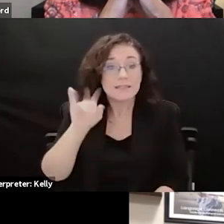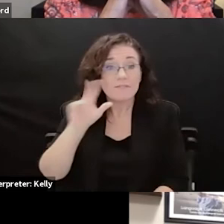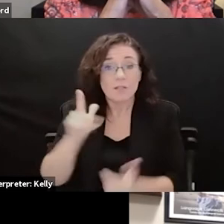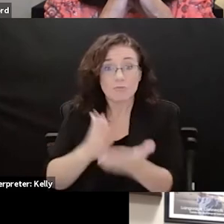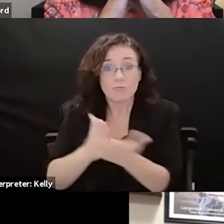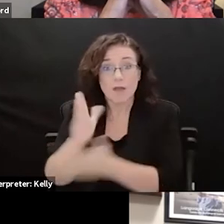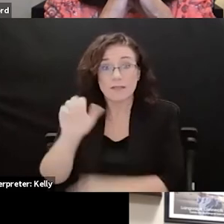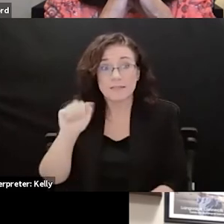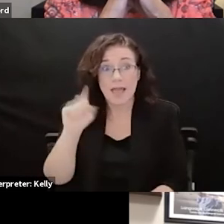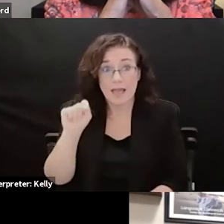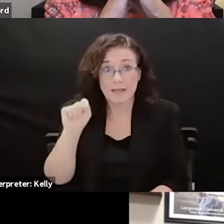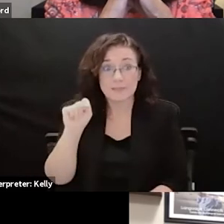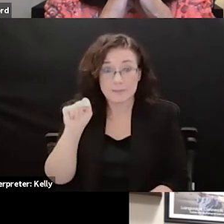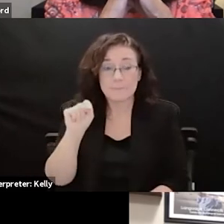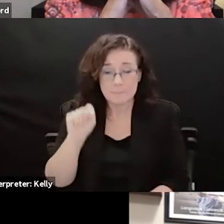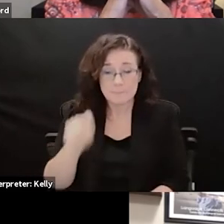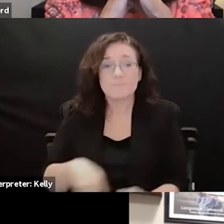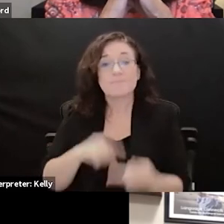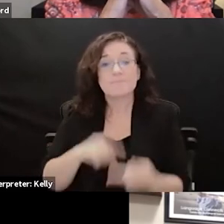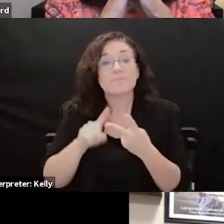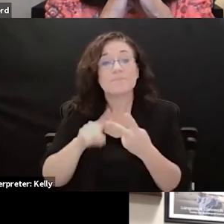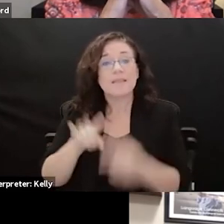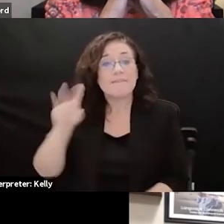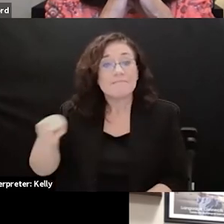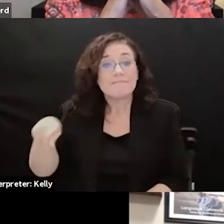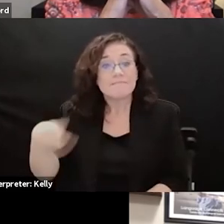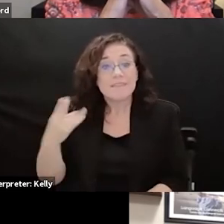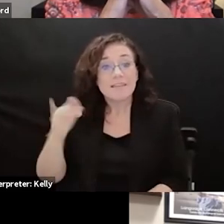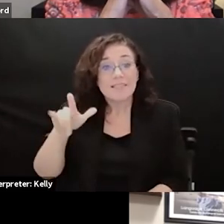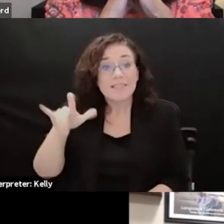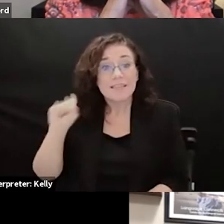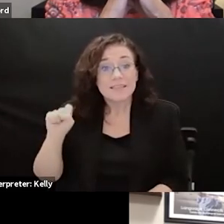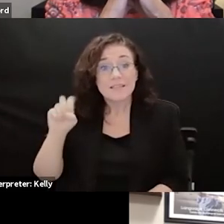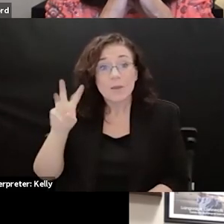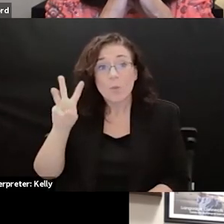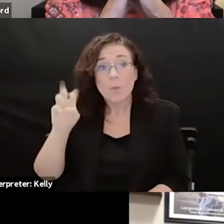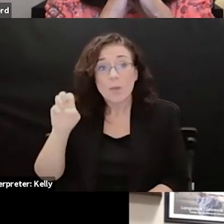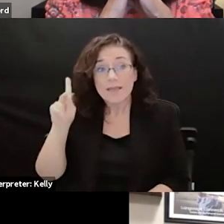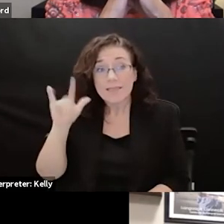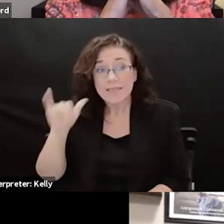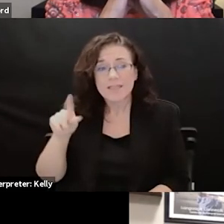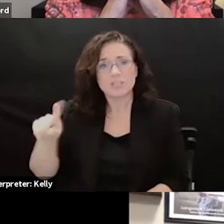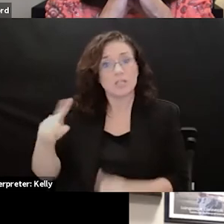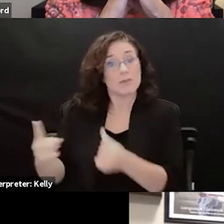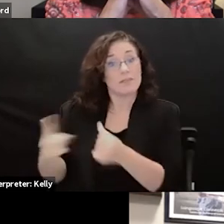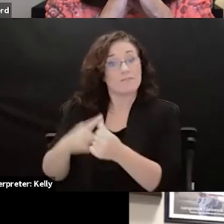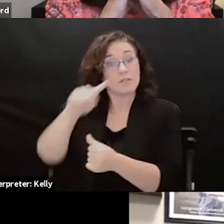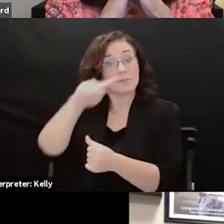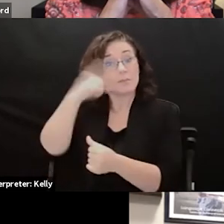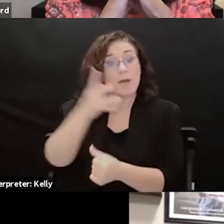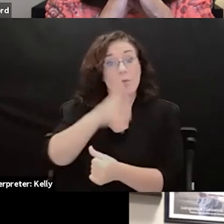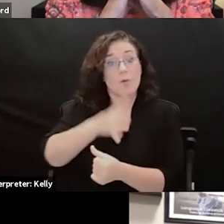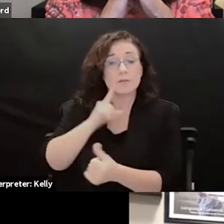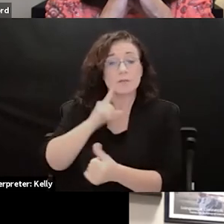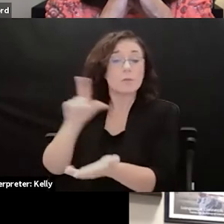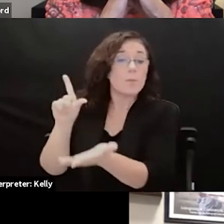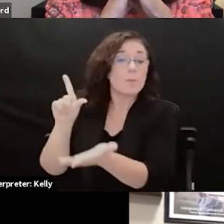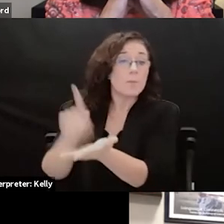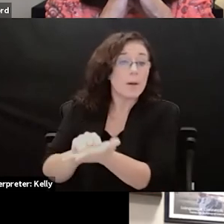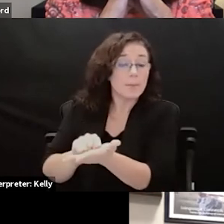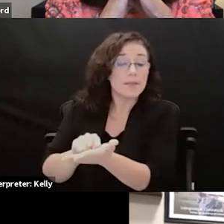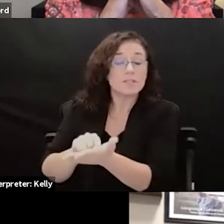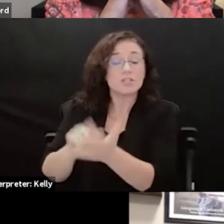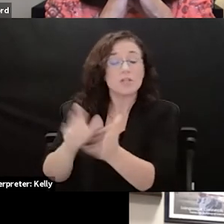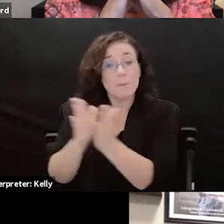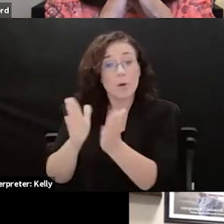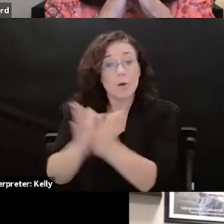phyllis wheatley was the first african american to publish a book of poetry poems on various subjects religious and moral in 1773.